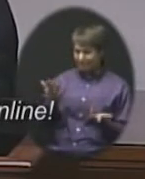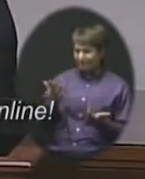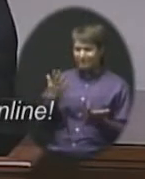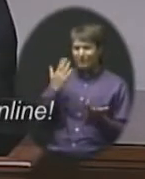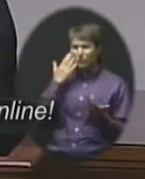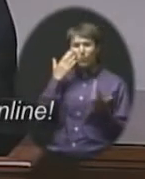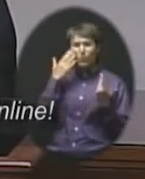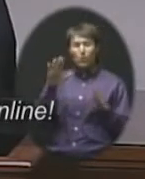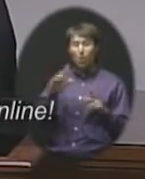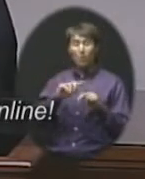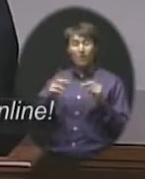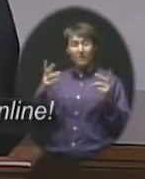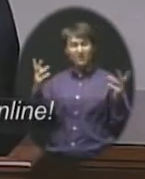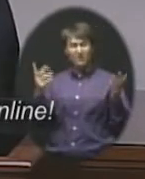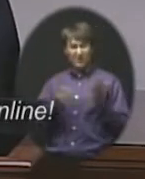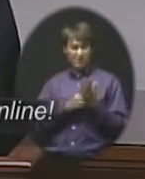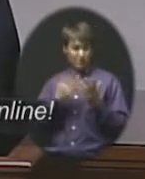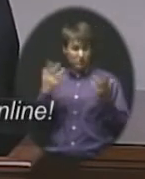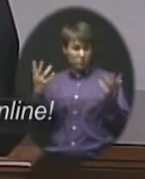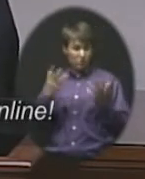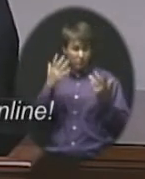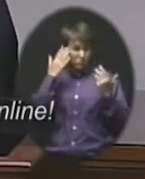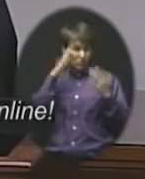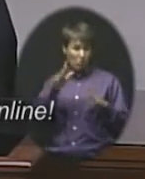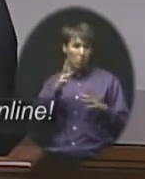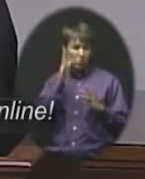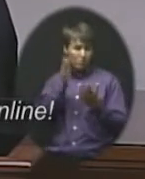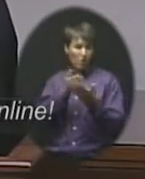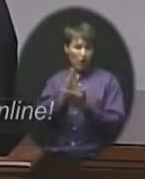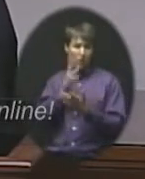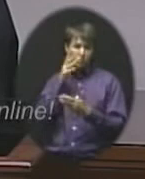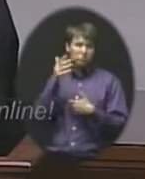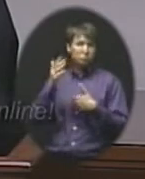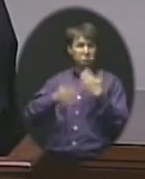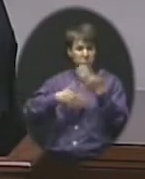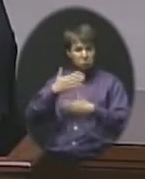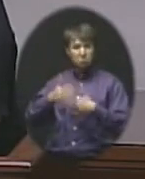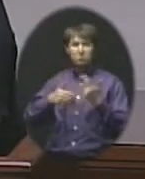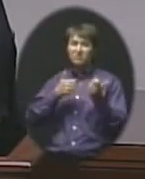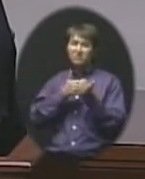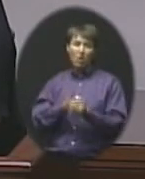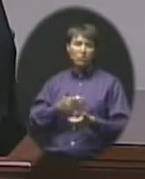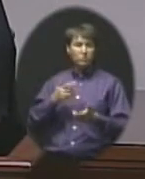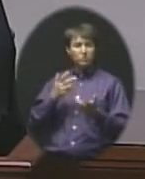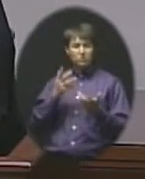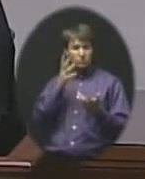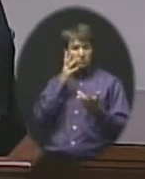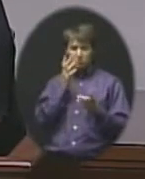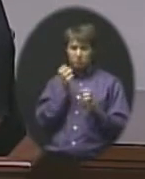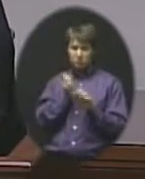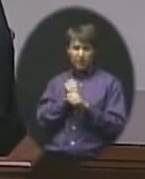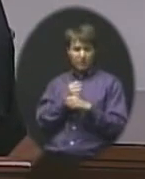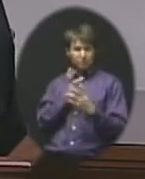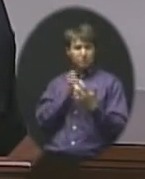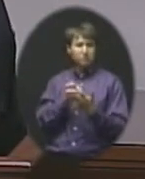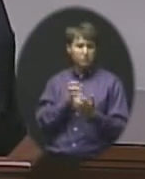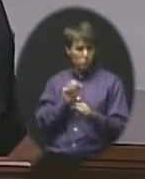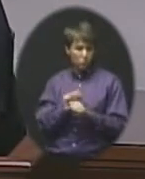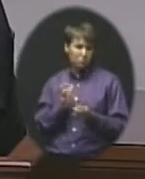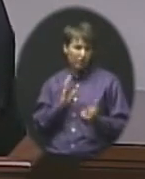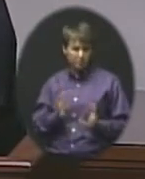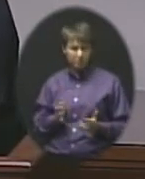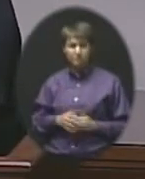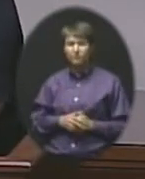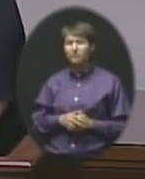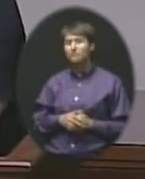But what we don't know sometimes is okay. We'll just go with the flow and make it work. So some final notes.